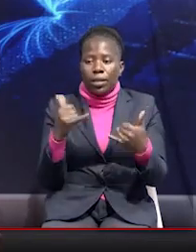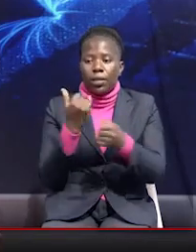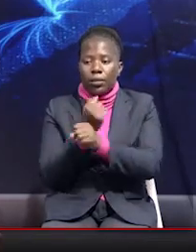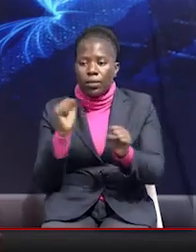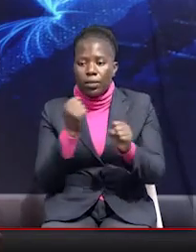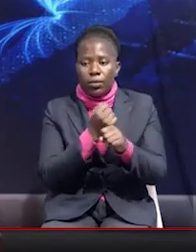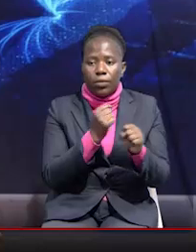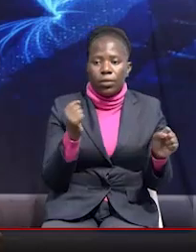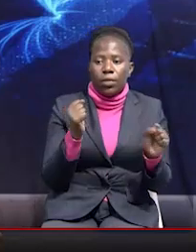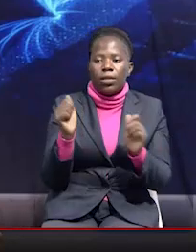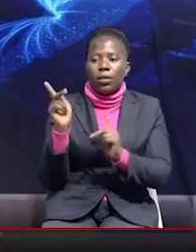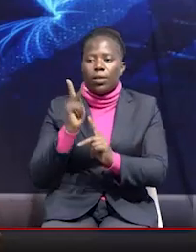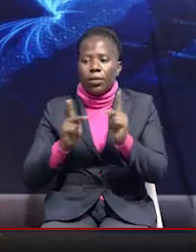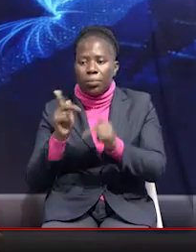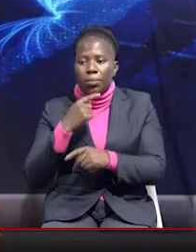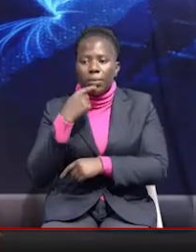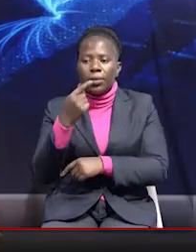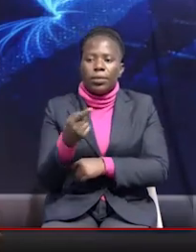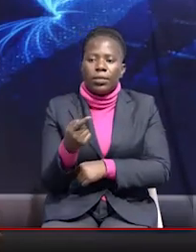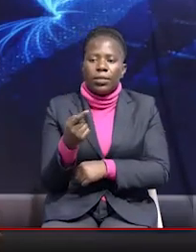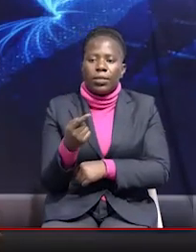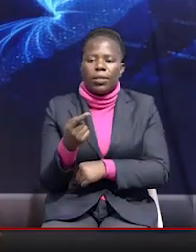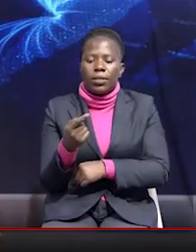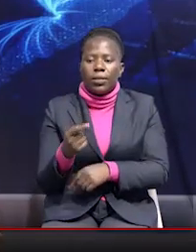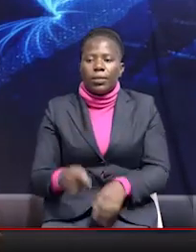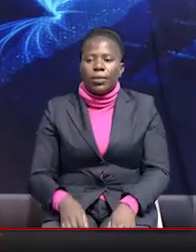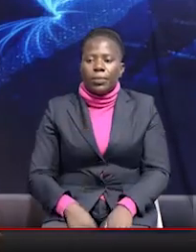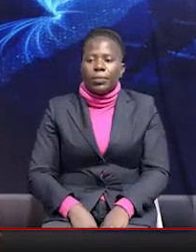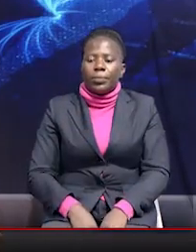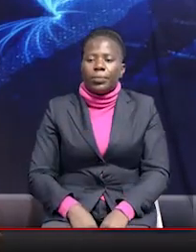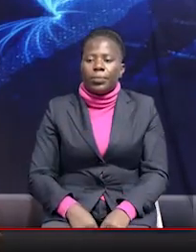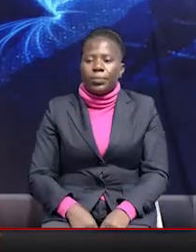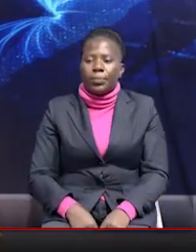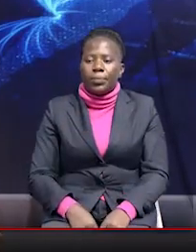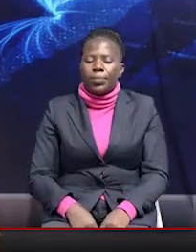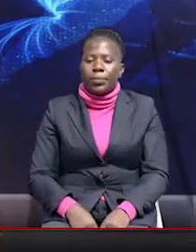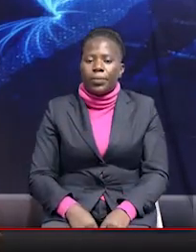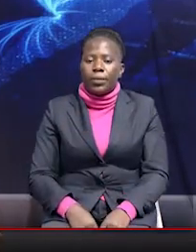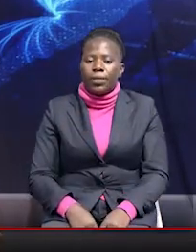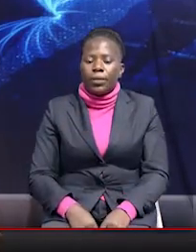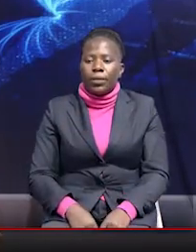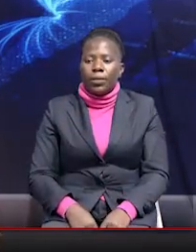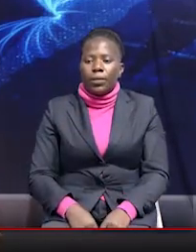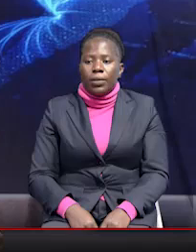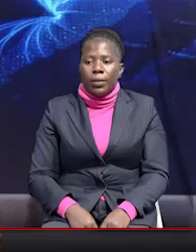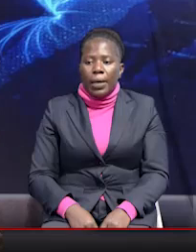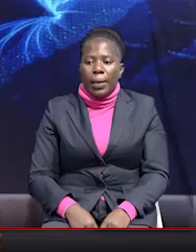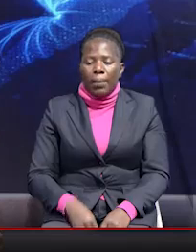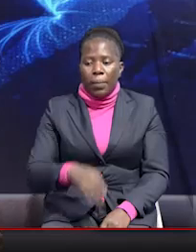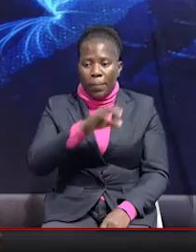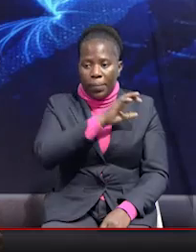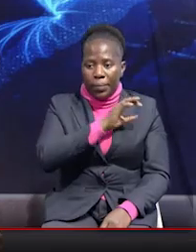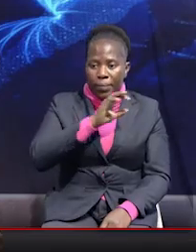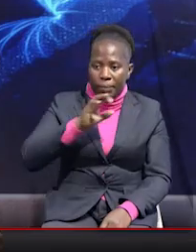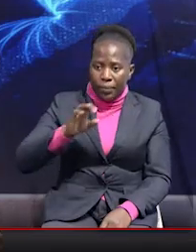always never be ready because they'll say, maybe my money is not enough. But what can we do to ensure that individuals, companies